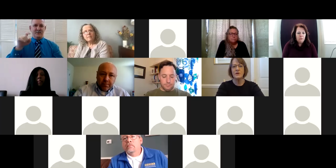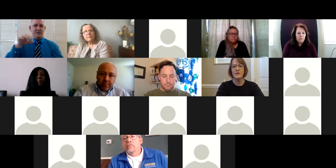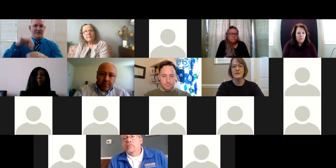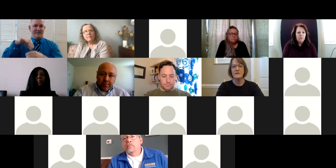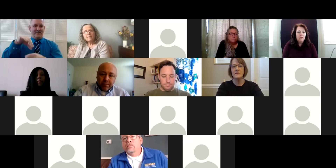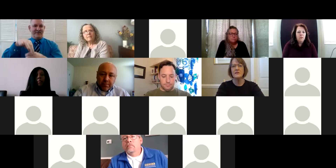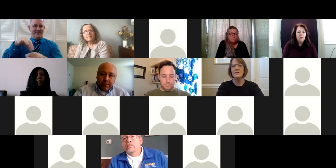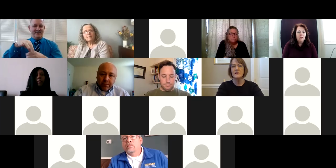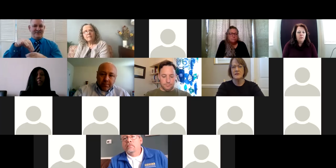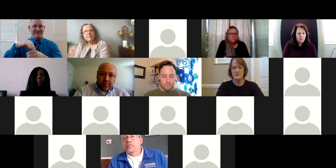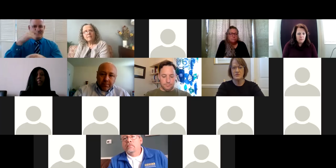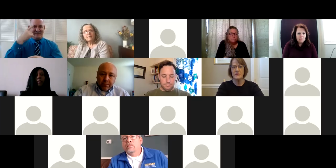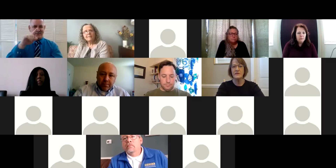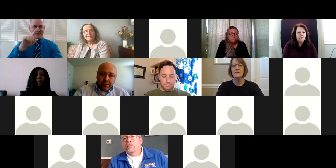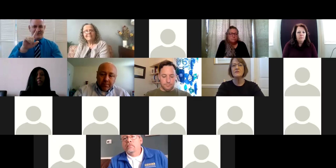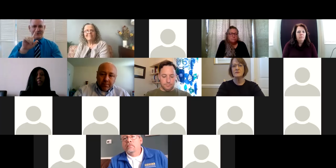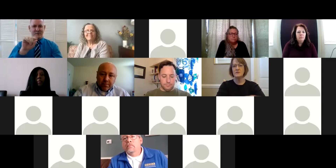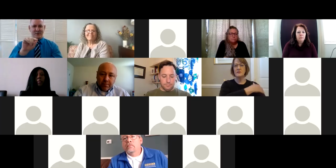November 20th,